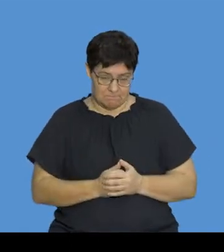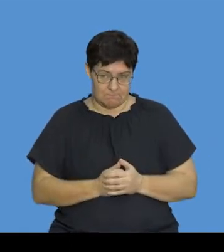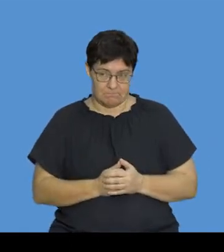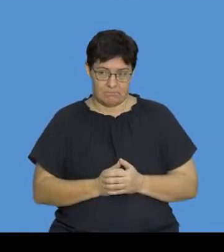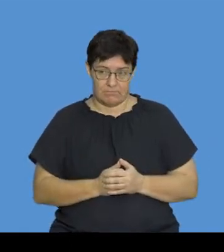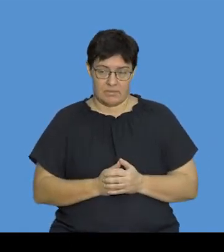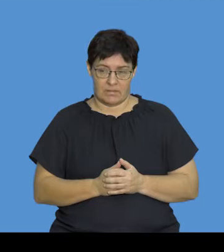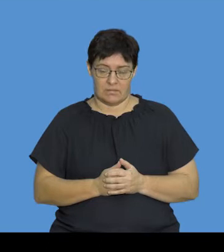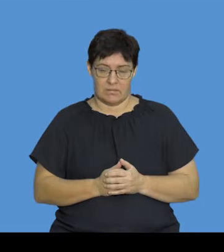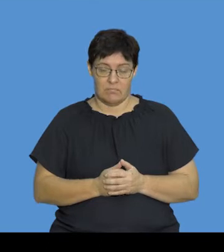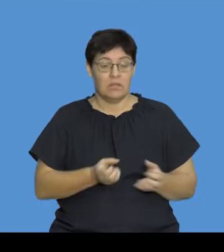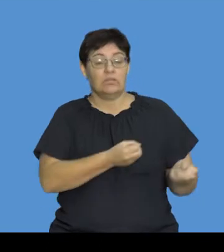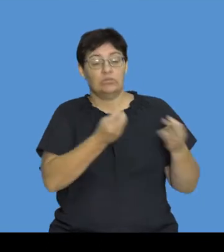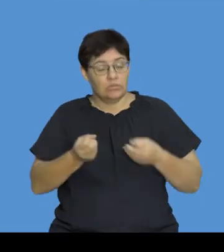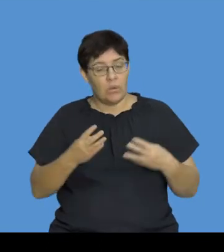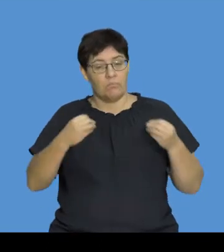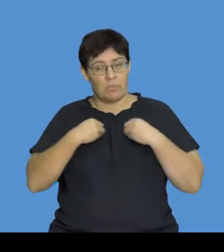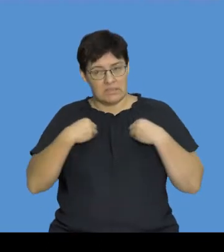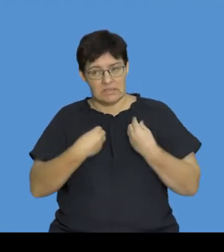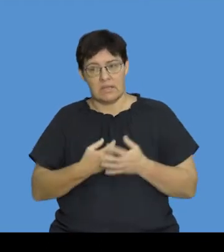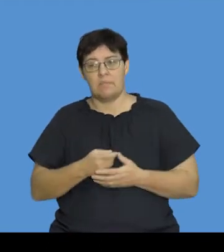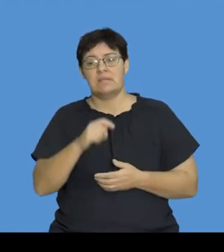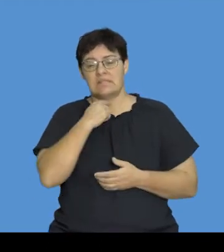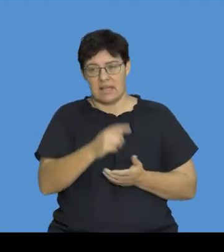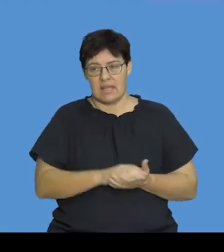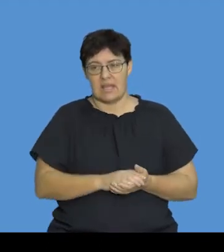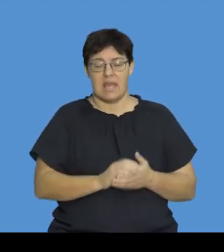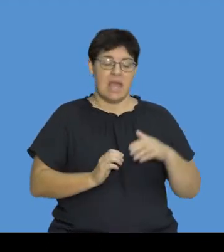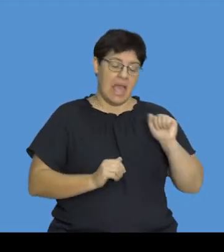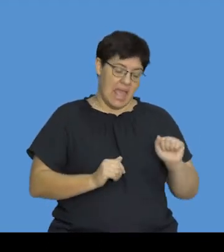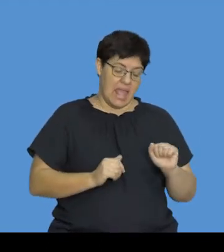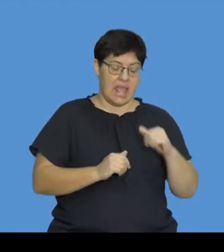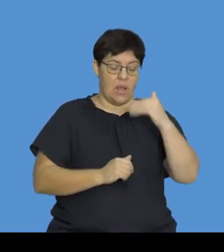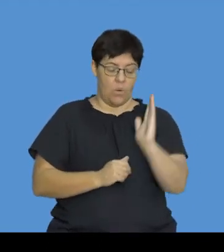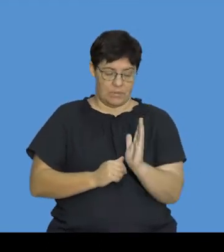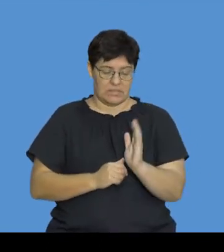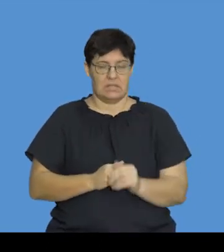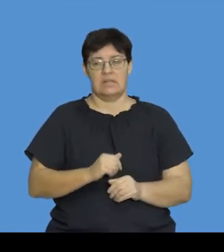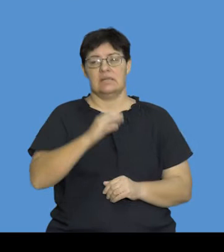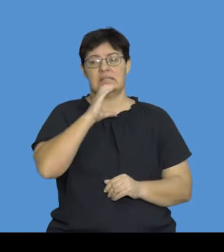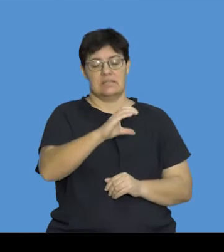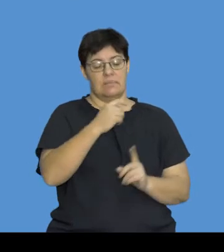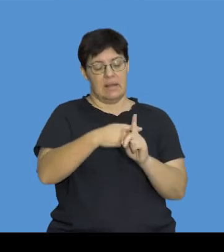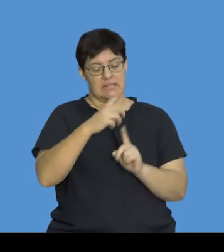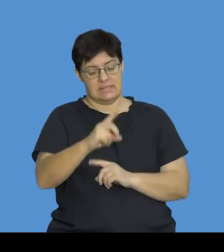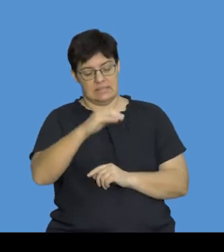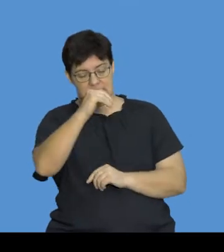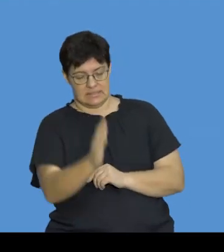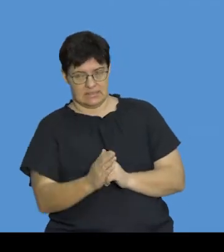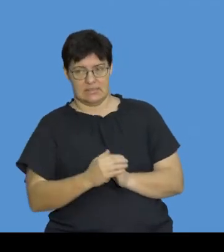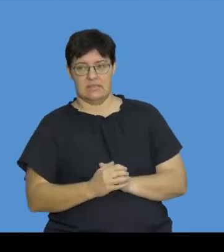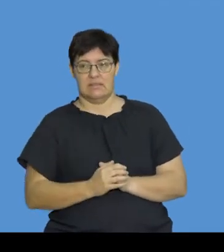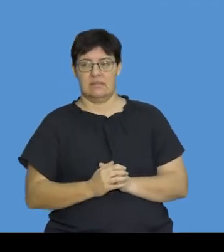So if I use the distributive property, I would write A open bracket C plus D,